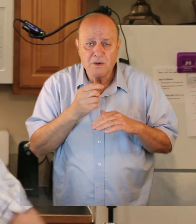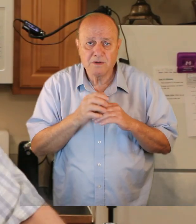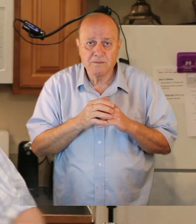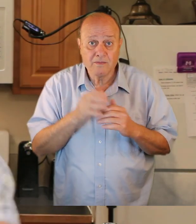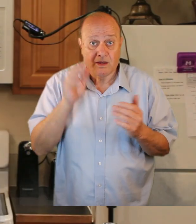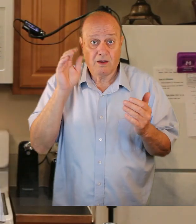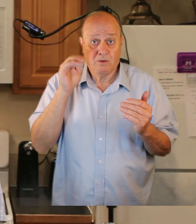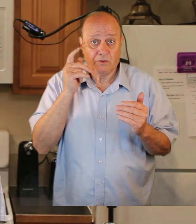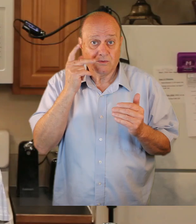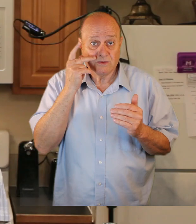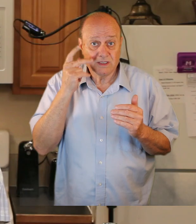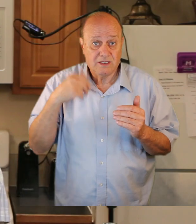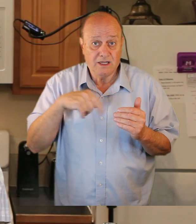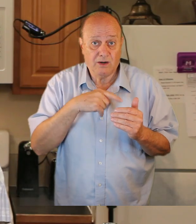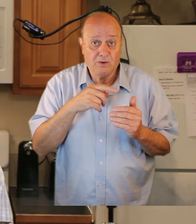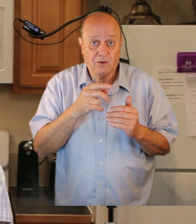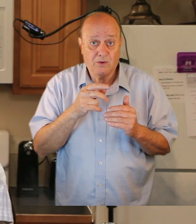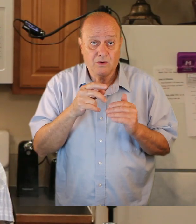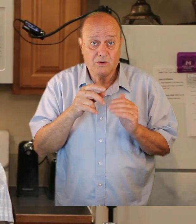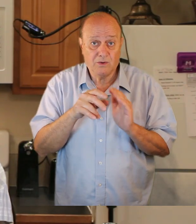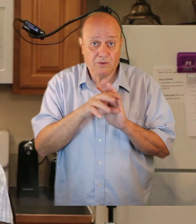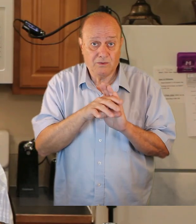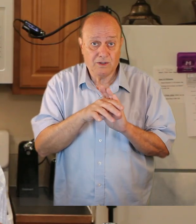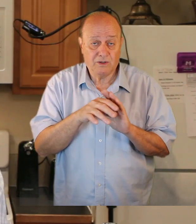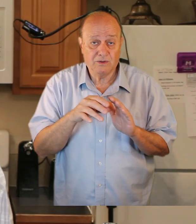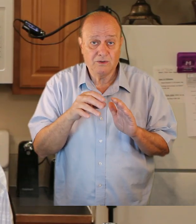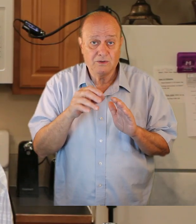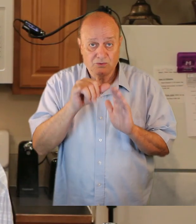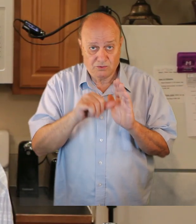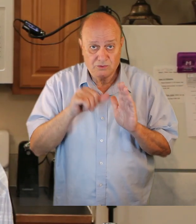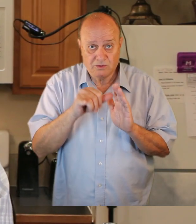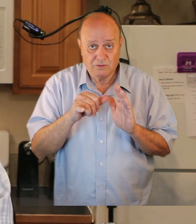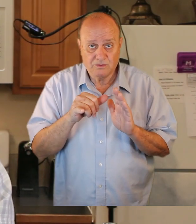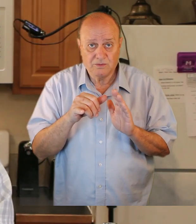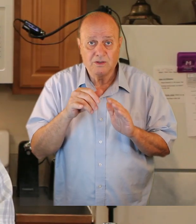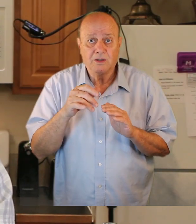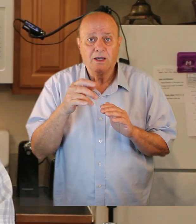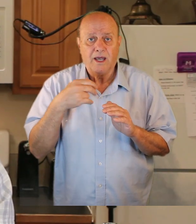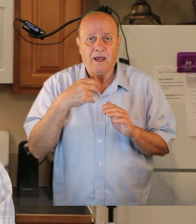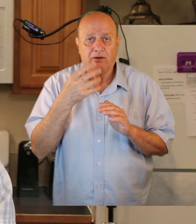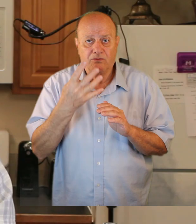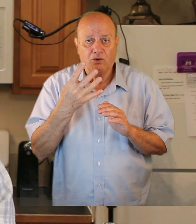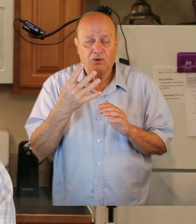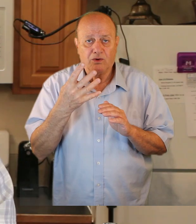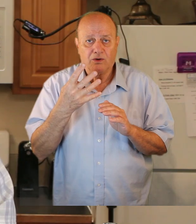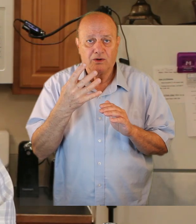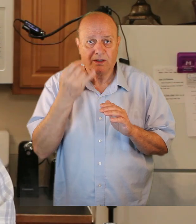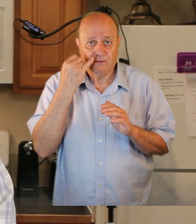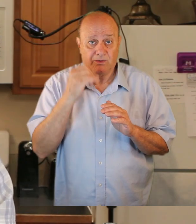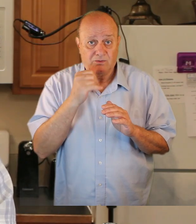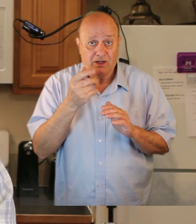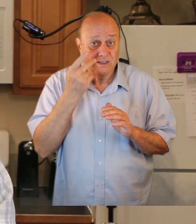that quite thin. I hope you have seen our knife technique videos. There's 4 of them. Check those out on our